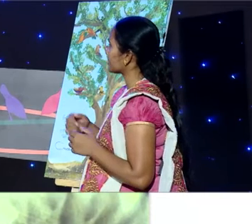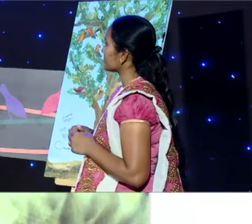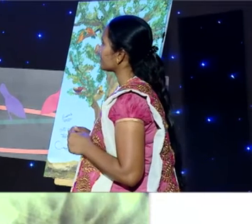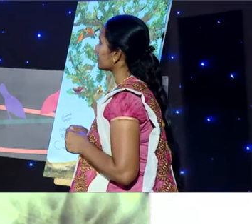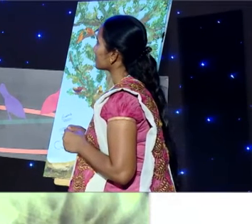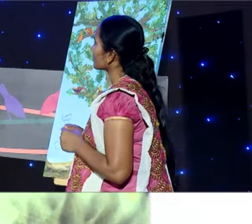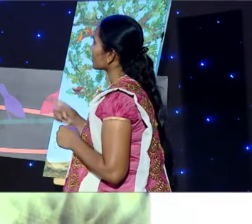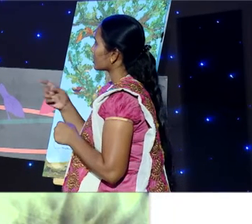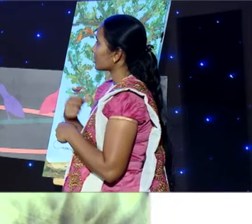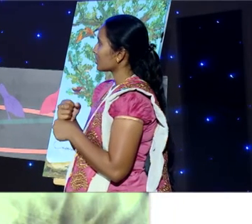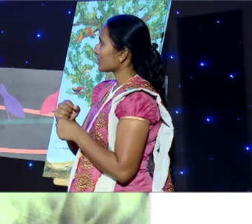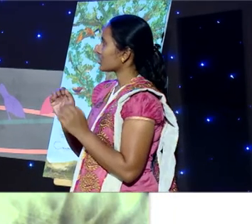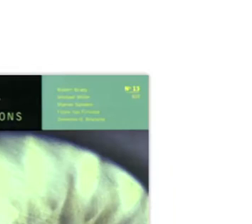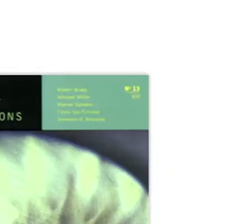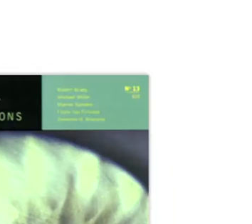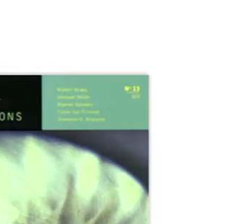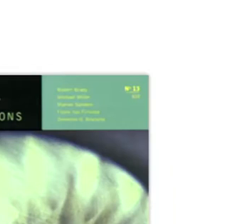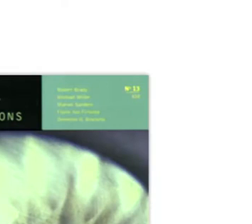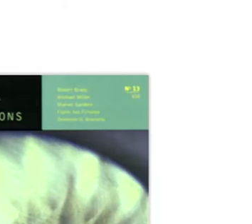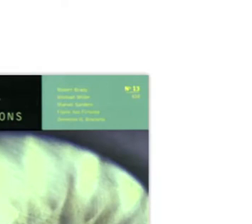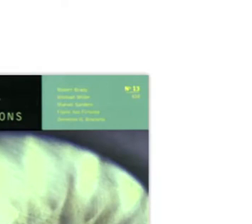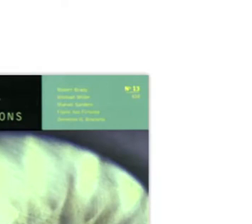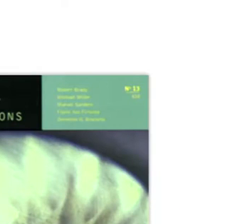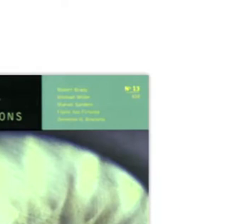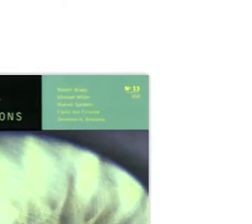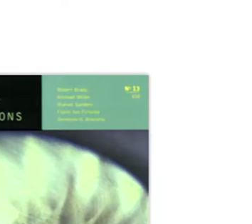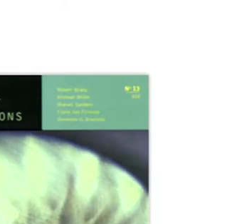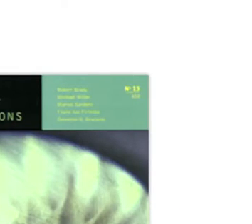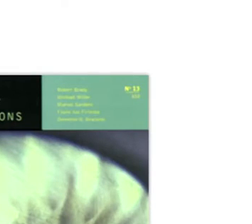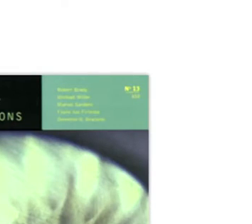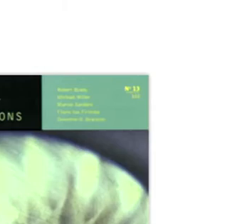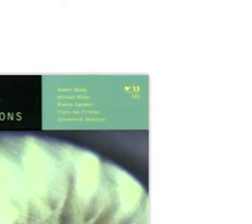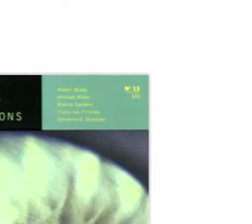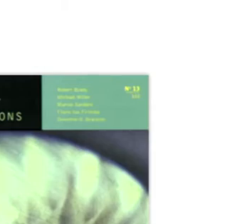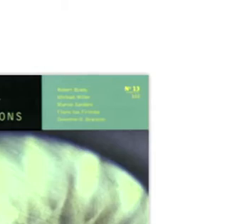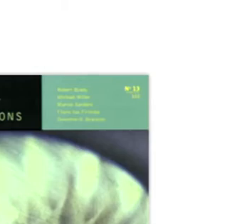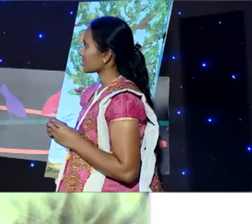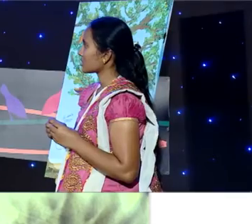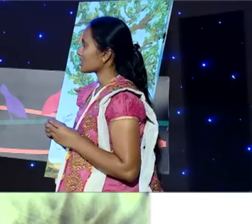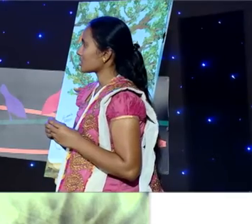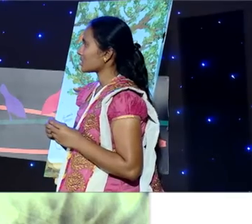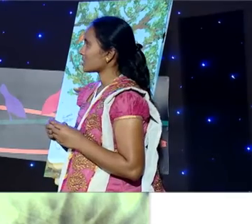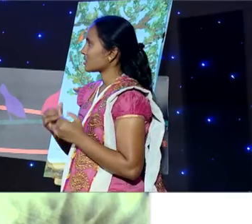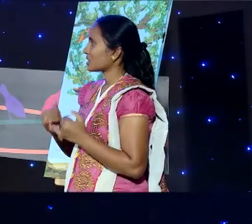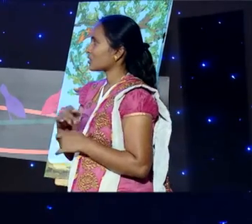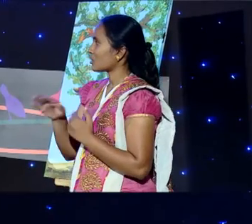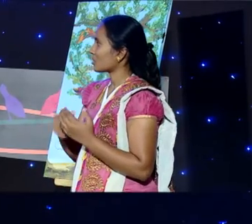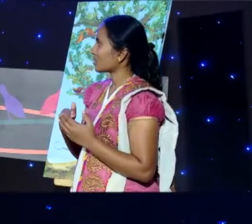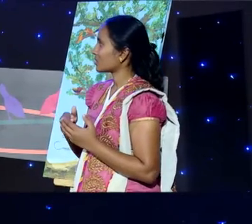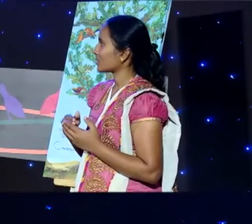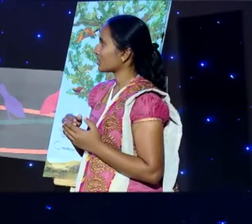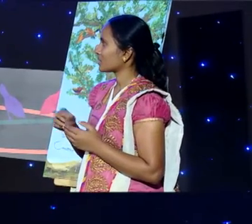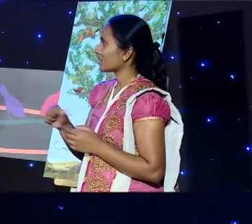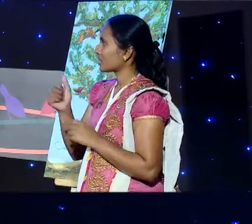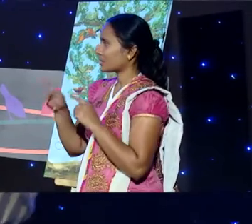an art magazine for many years. He took all subscription fees off. And he says, from now on, only offerings of gratitude. Someone before